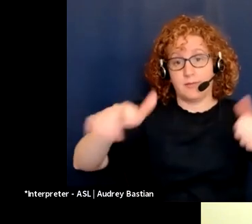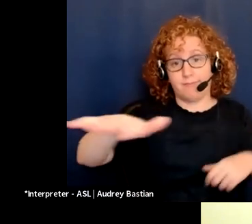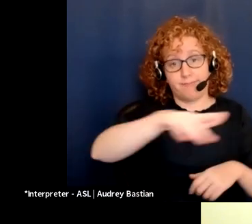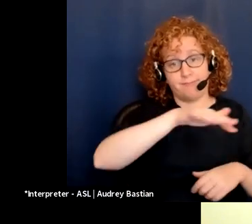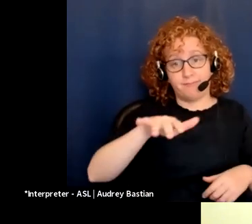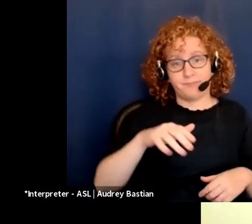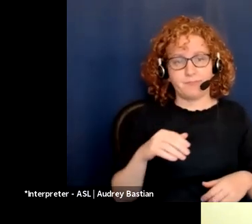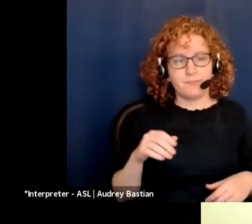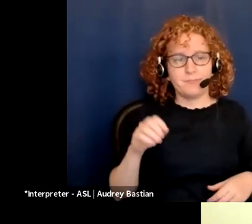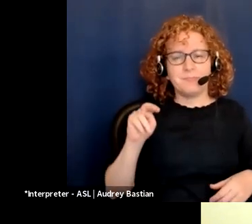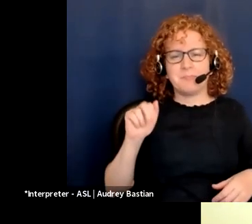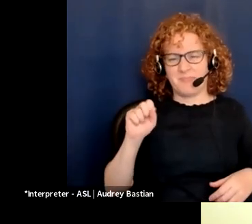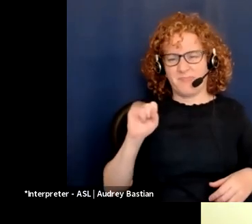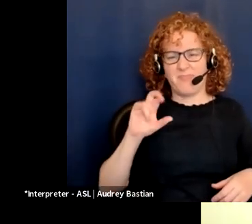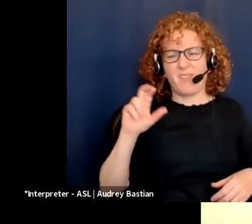Mm-hmm. Yeah, agreed.